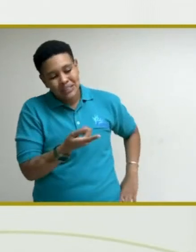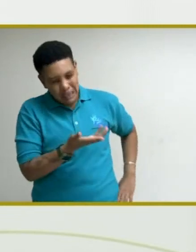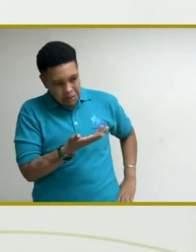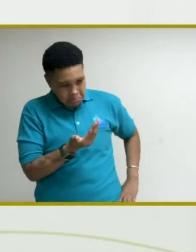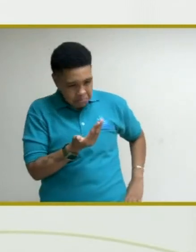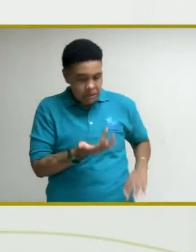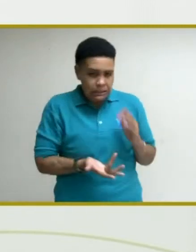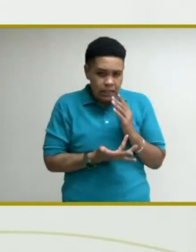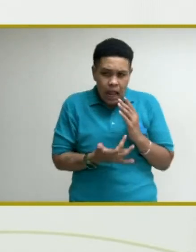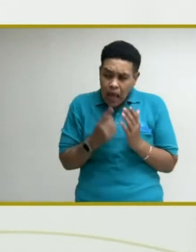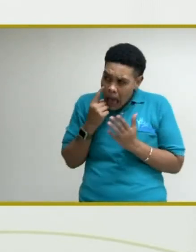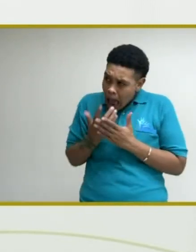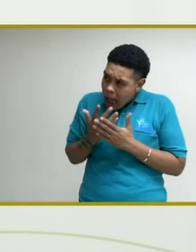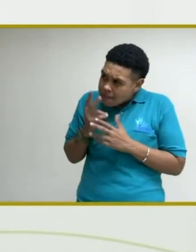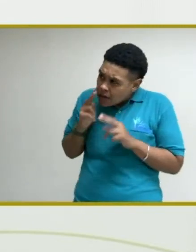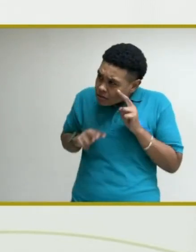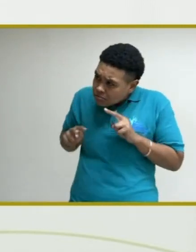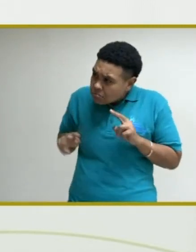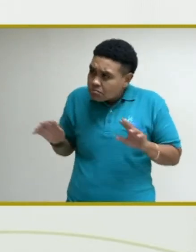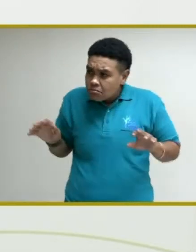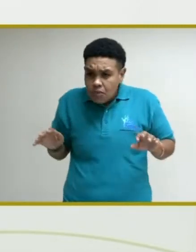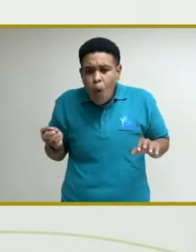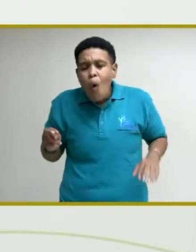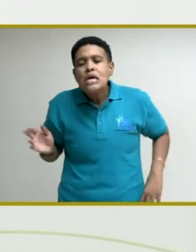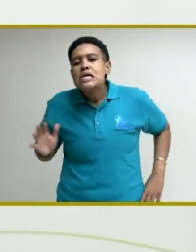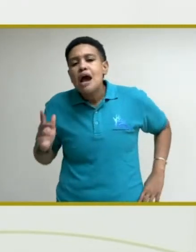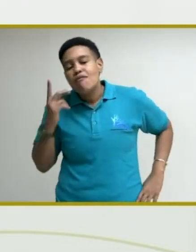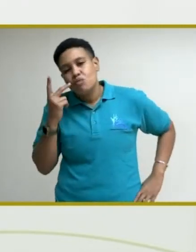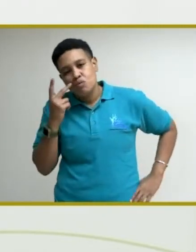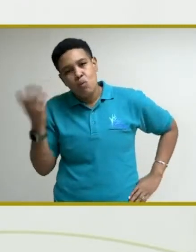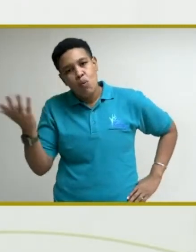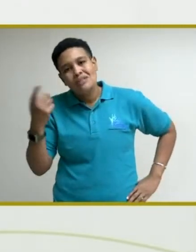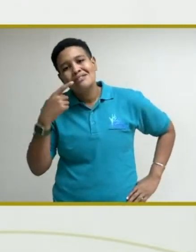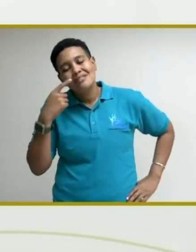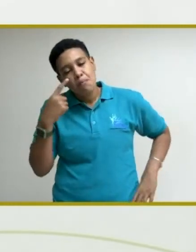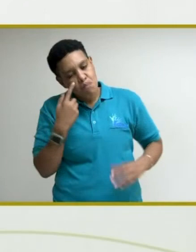technical evidence is going to show where that is concerned.